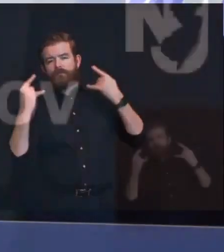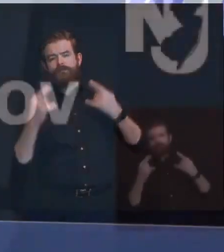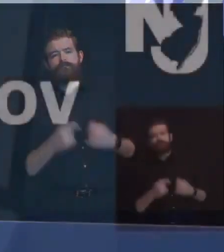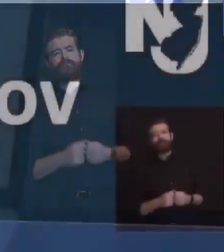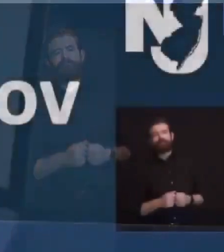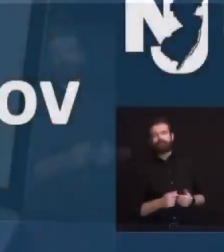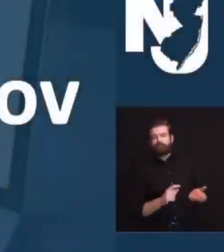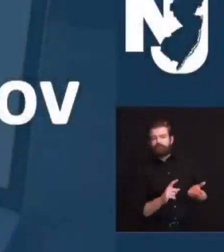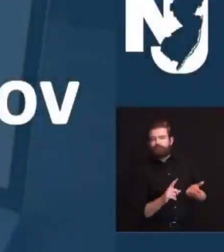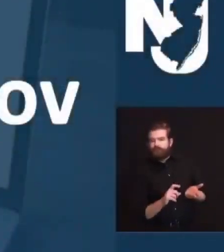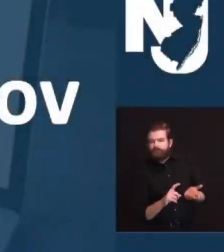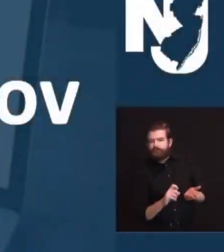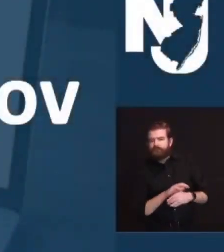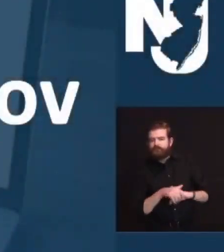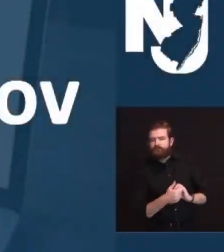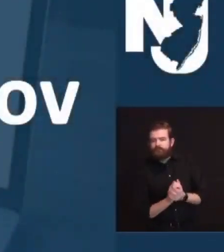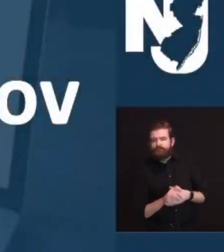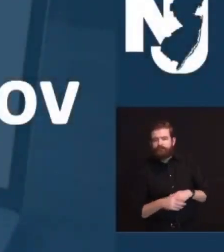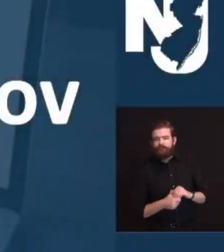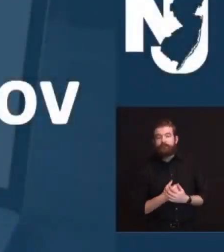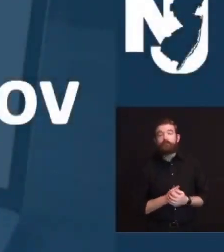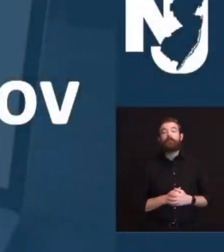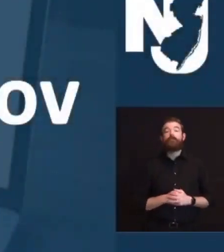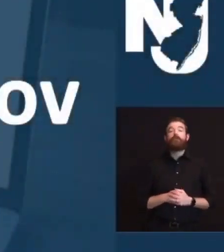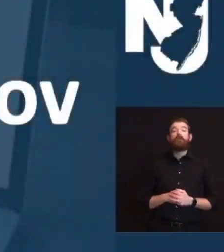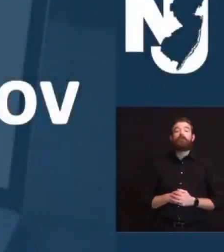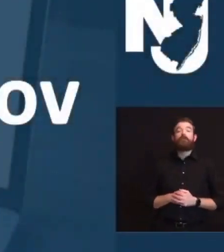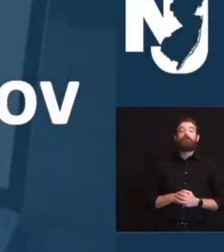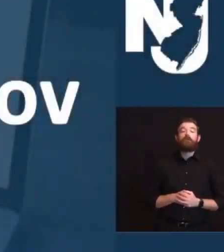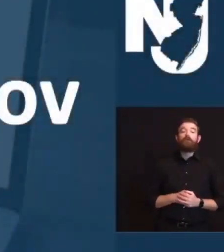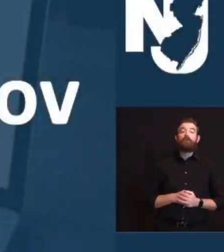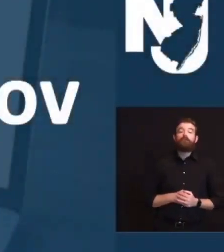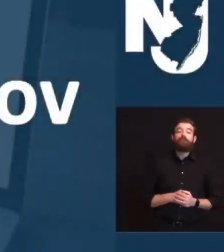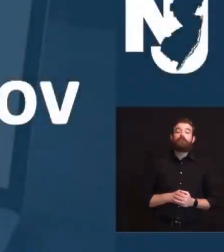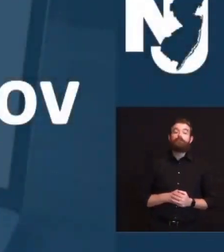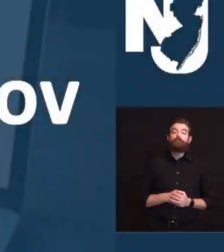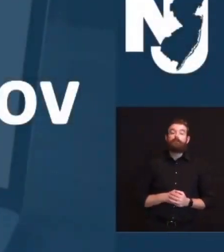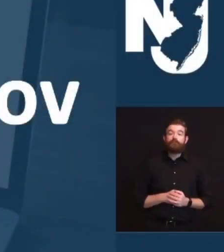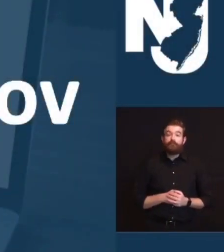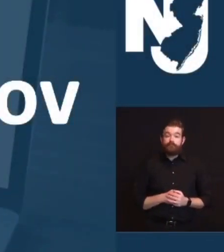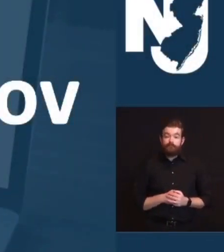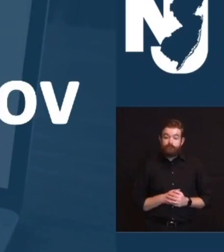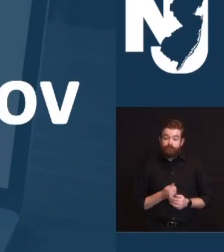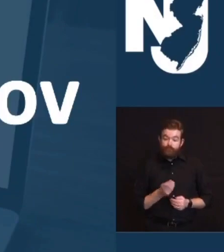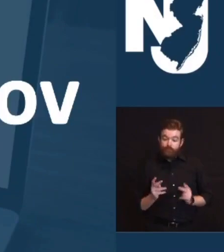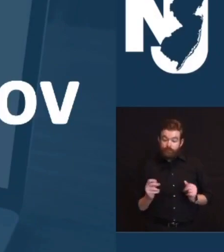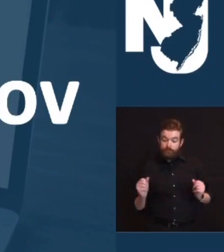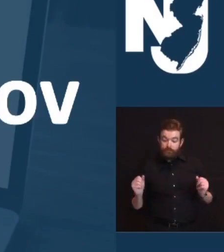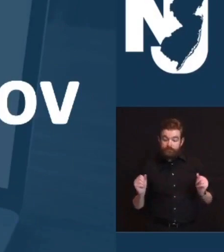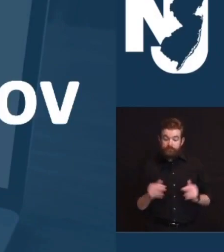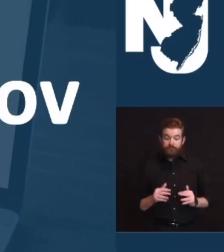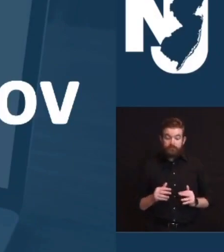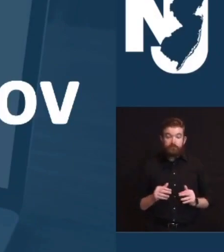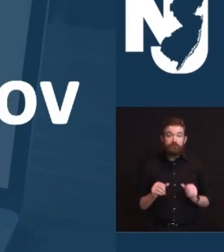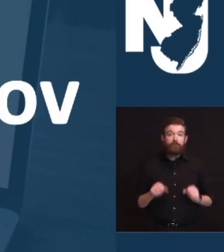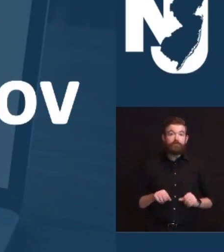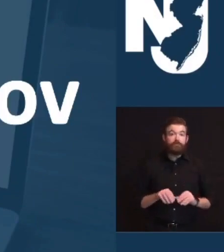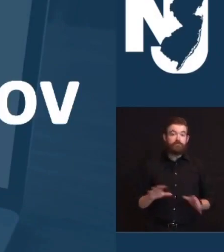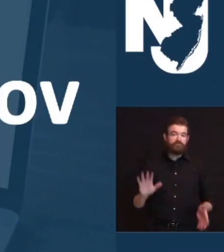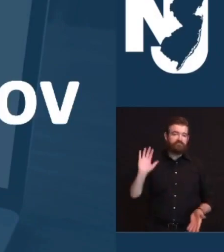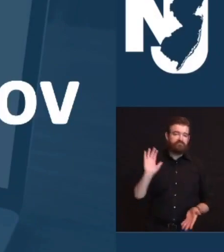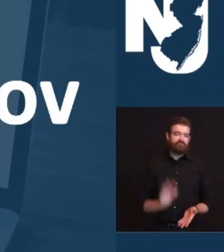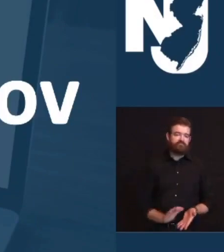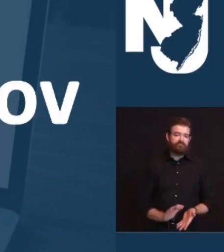pose more risk than gatherings with fewer individuals. Limit the number of attendees as much as